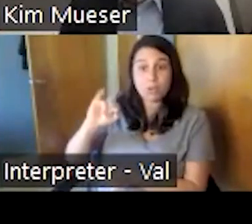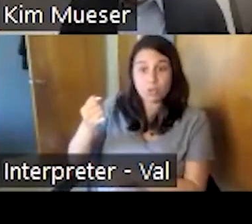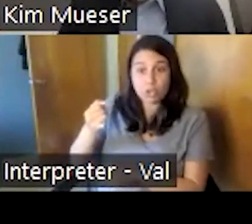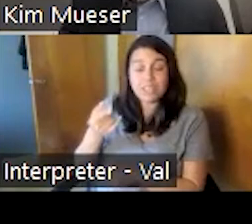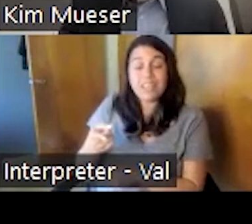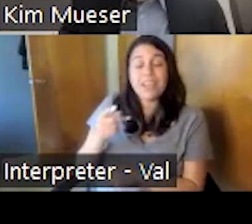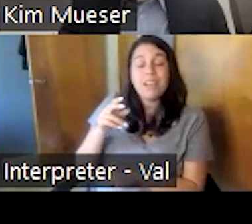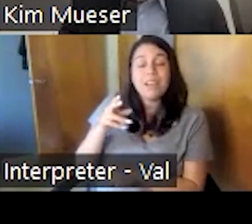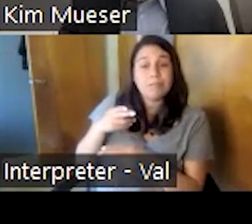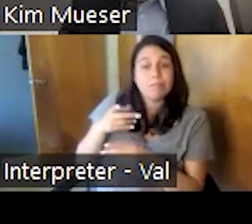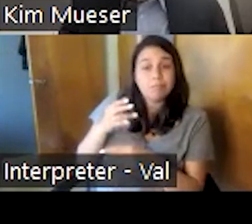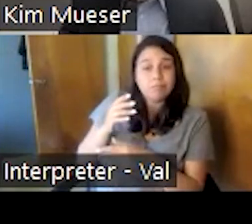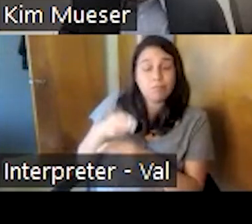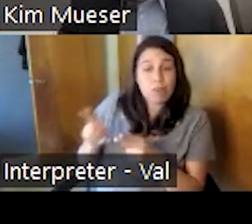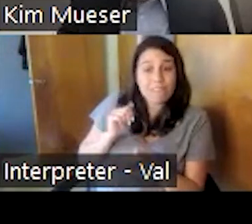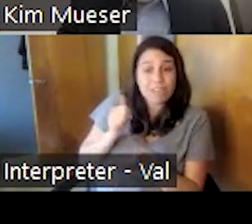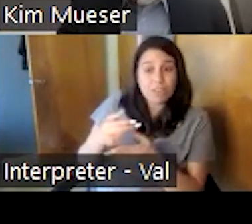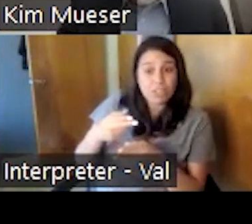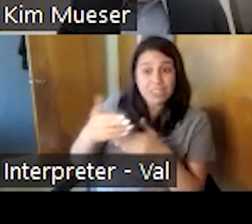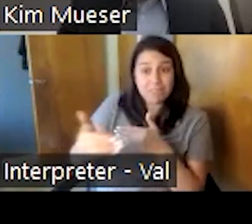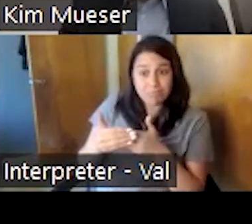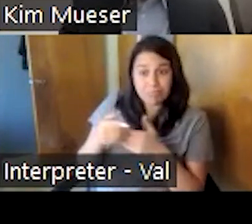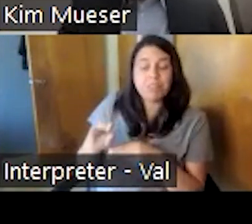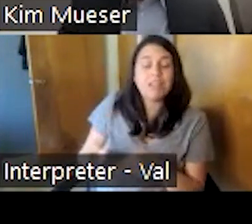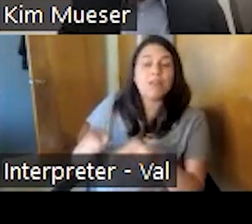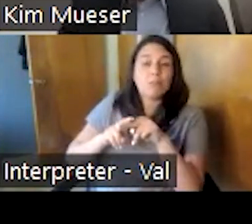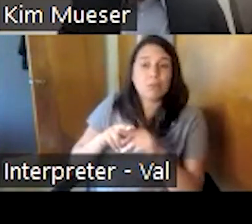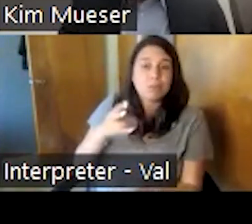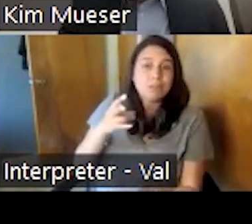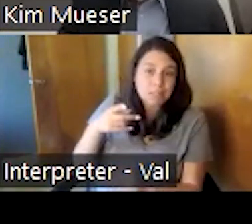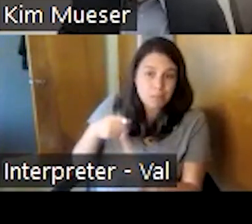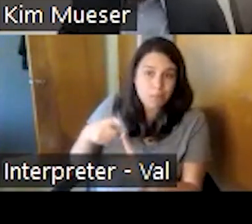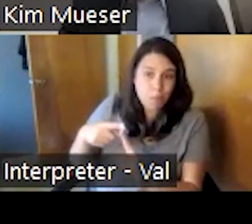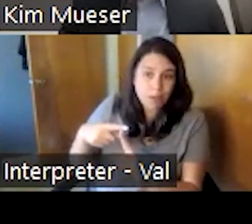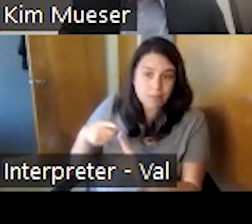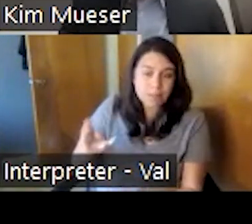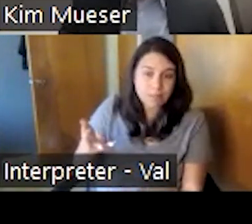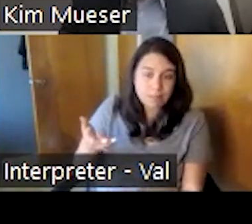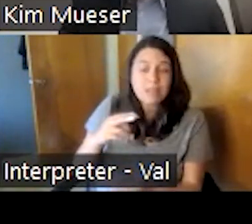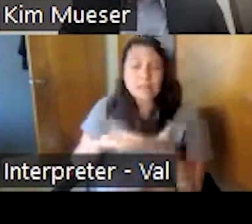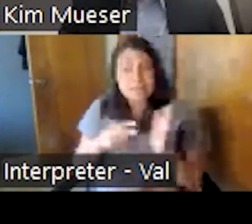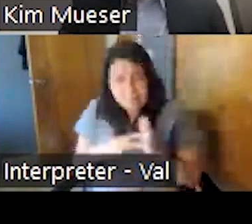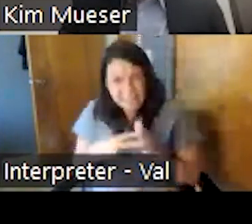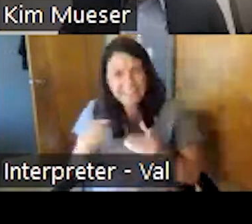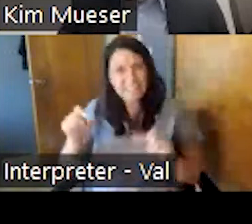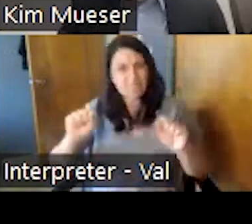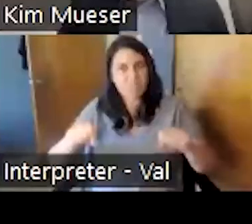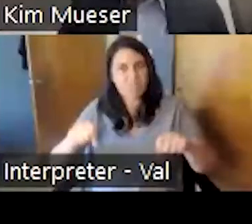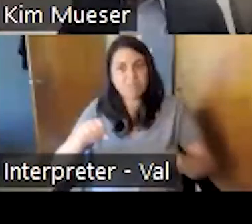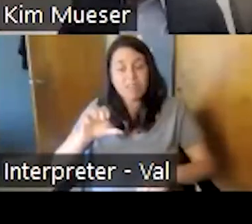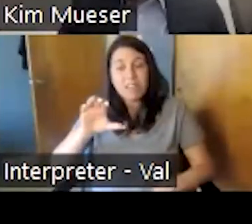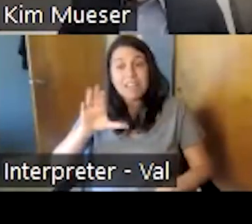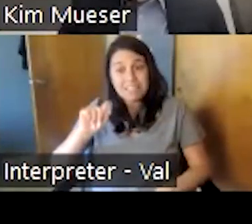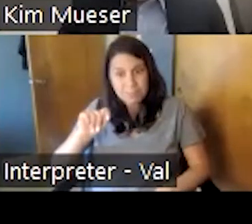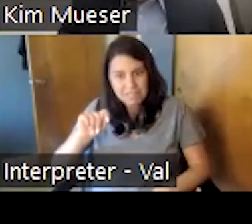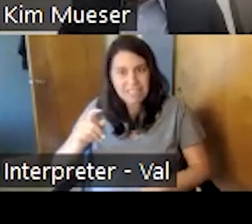15 points. So it looks to us as though there is at least some benefit being provided by the brief intervention